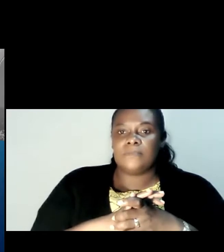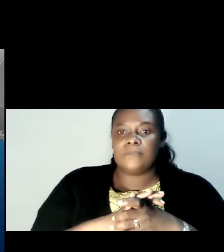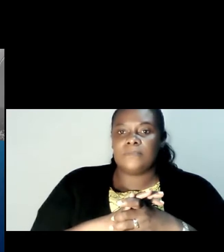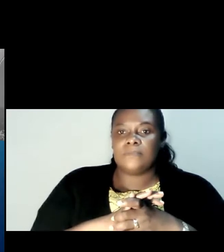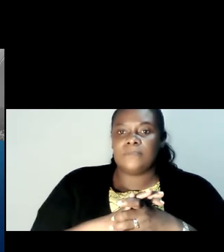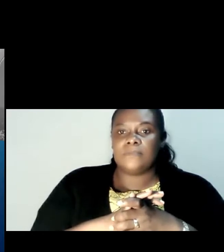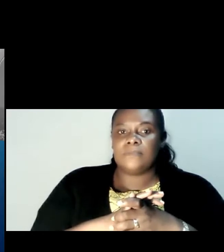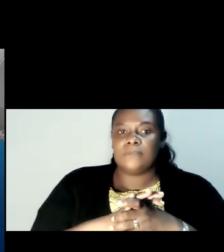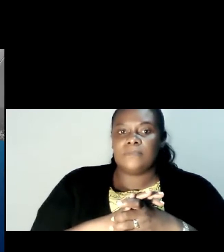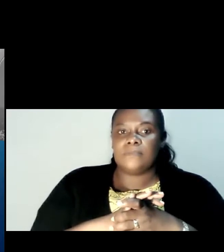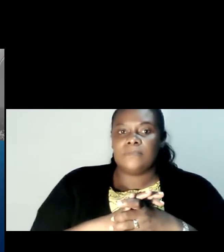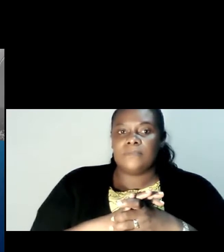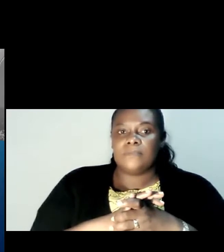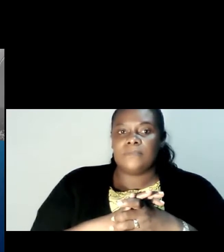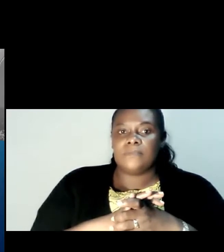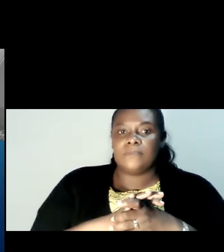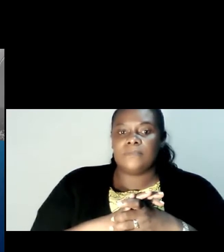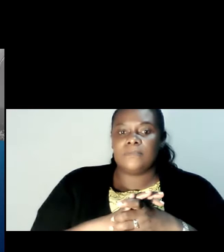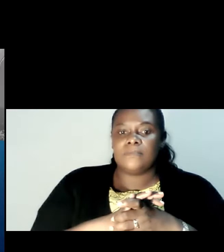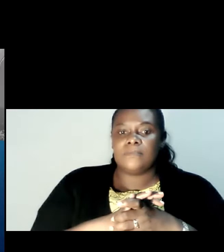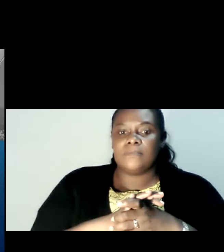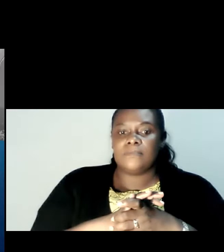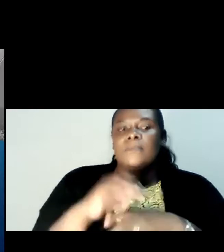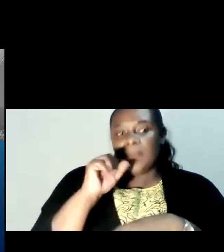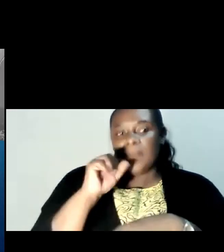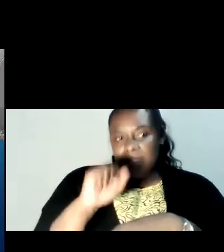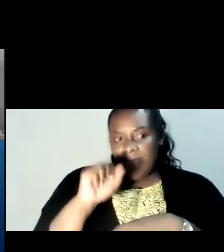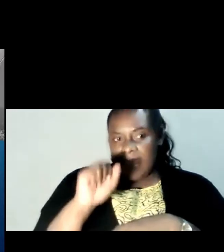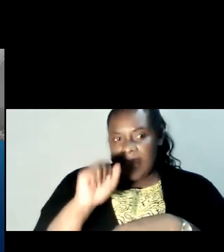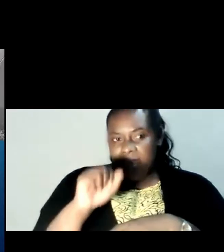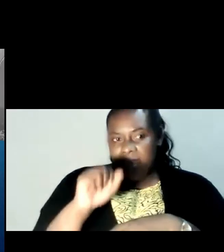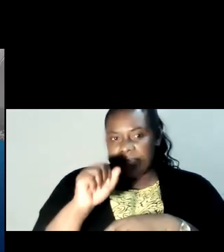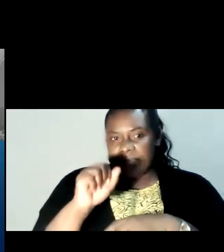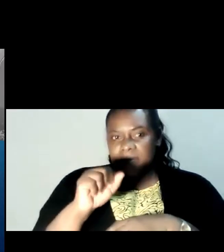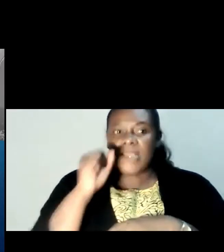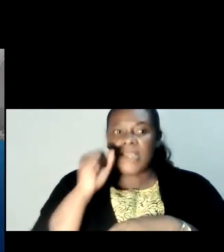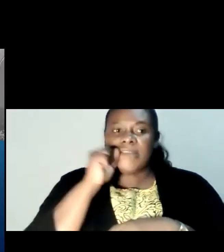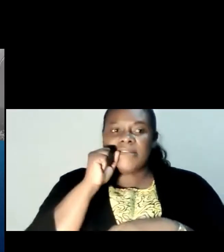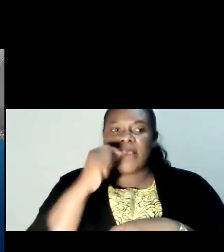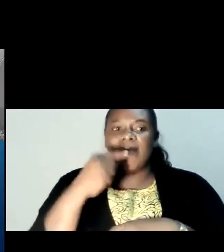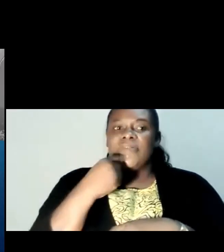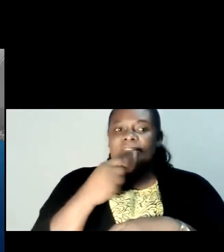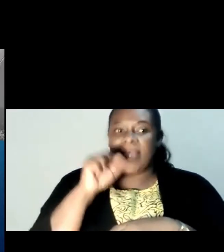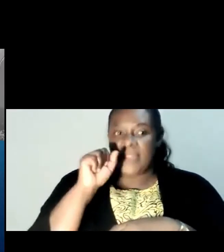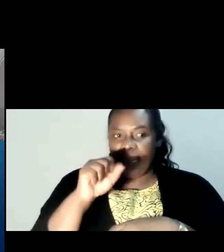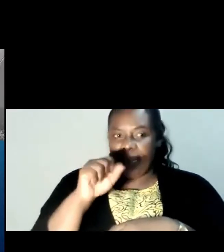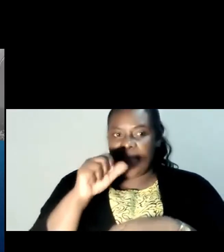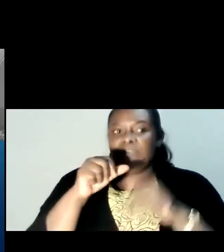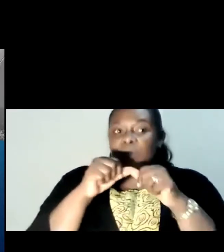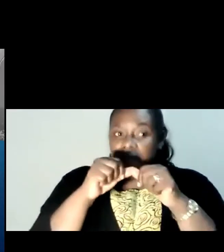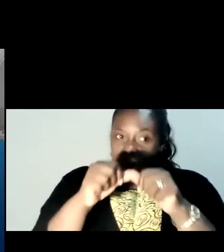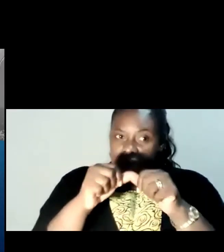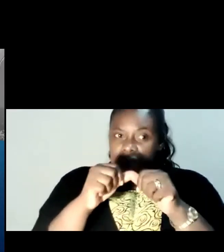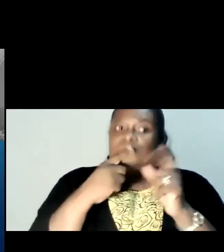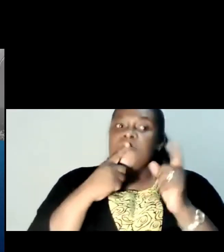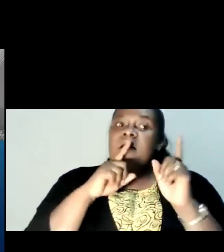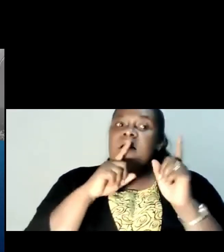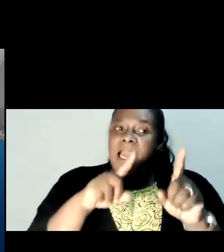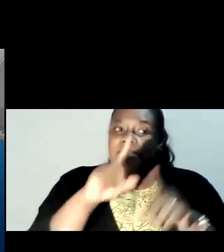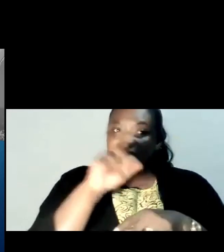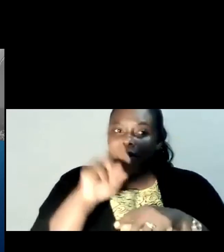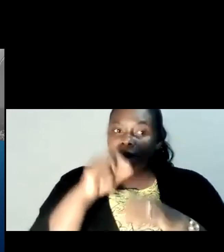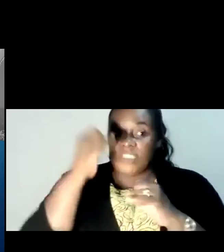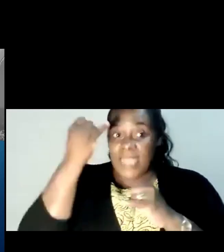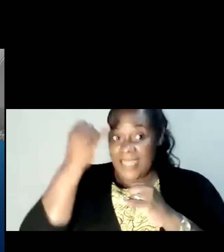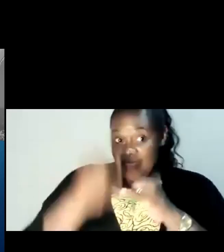Yes, you can continue and you answer all the questions at the end. Okay. All